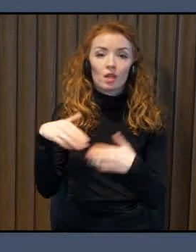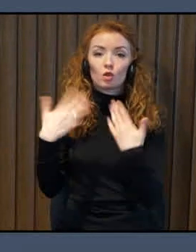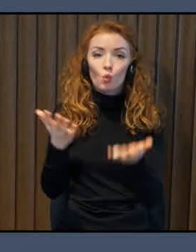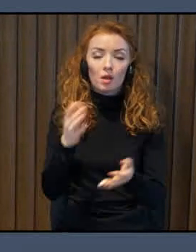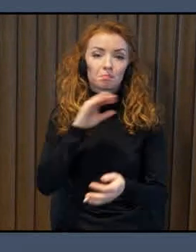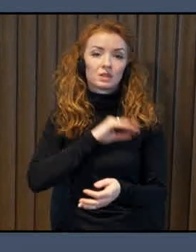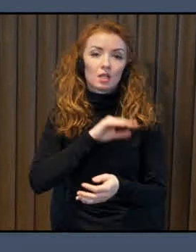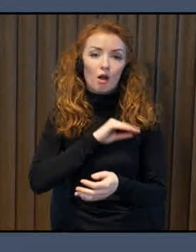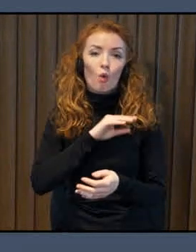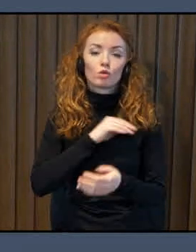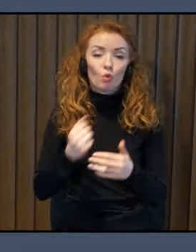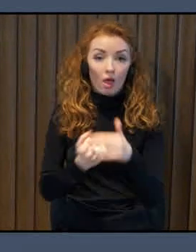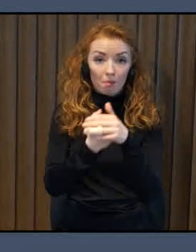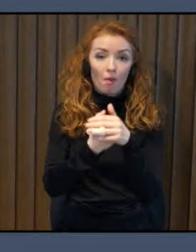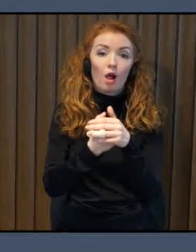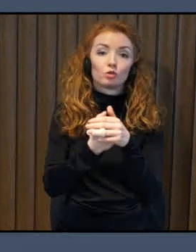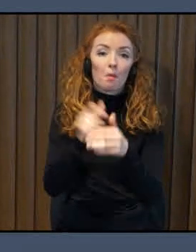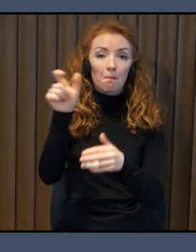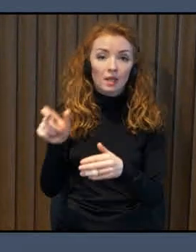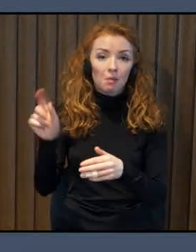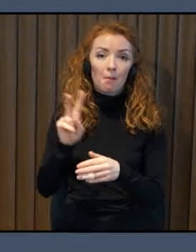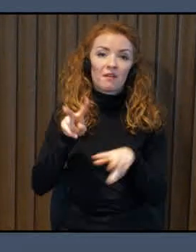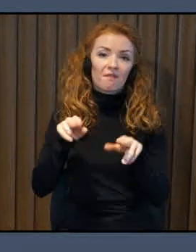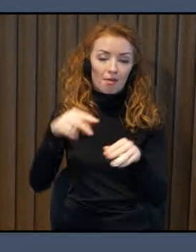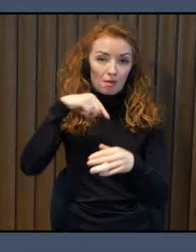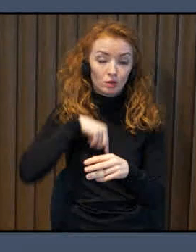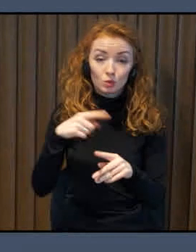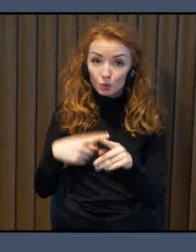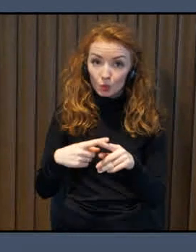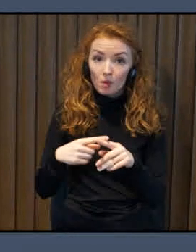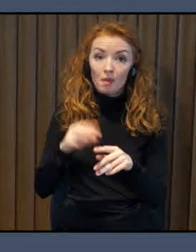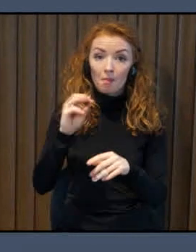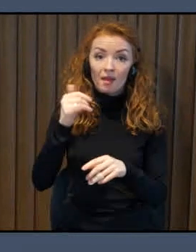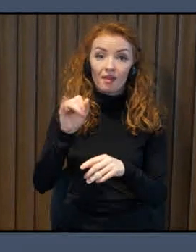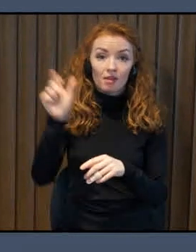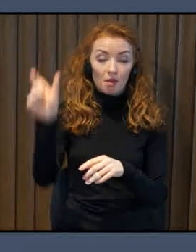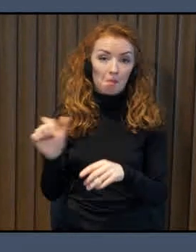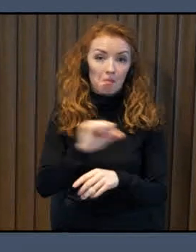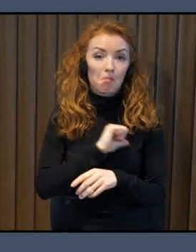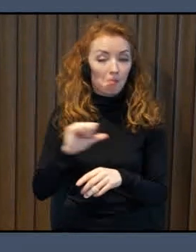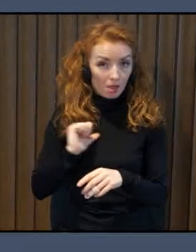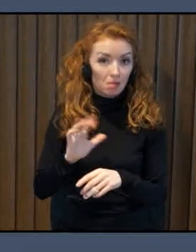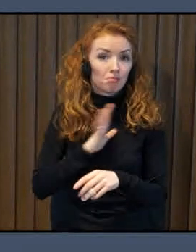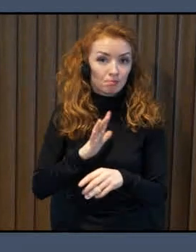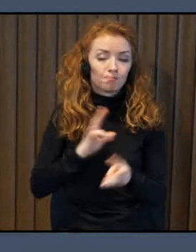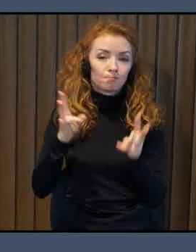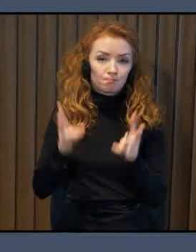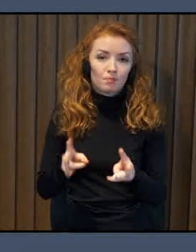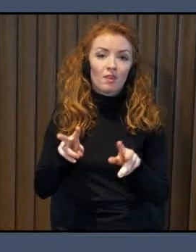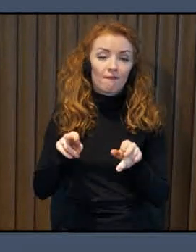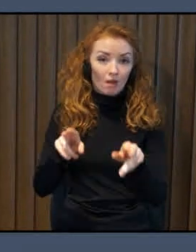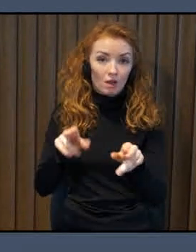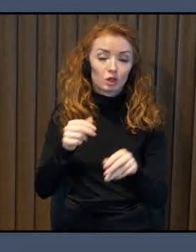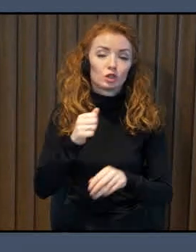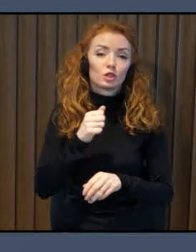UK, and they provide psychological support to the cancer patients and their families. And